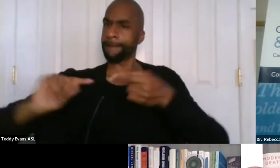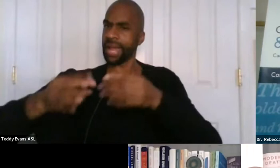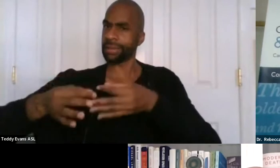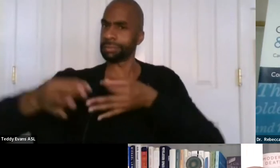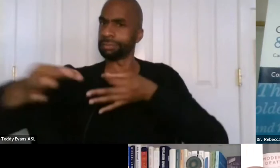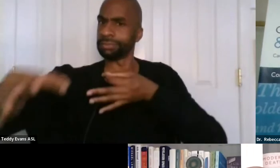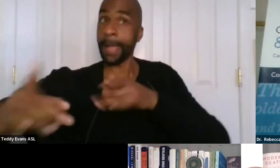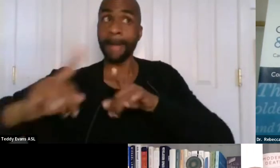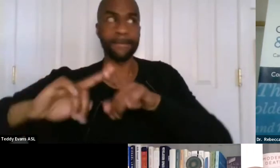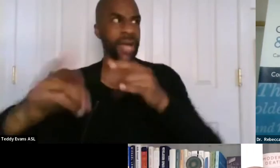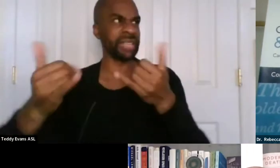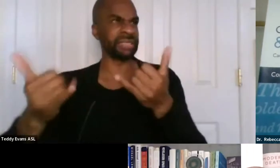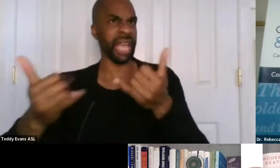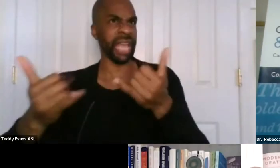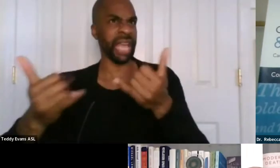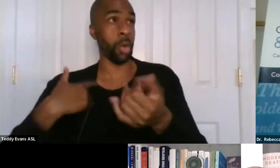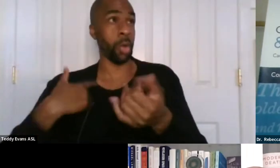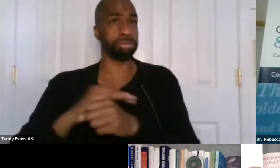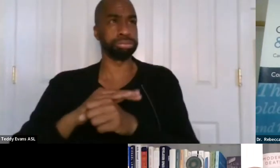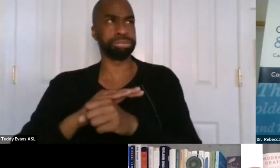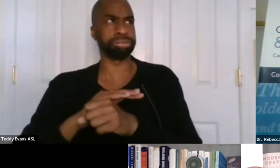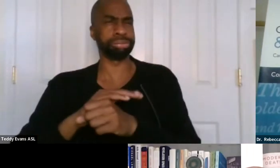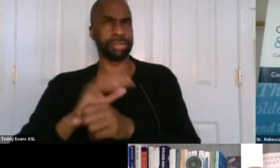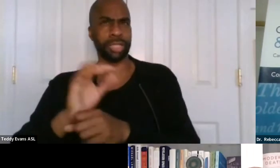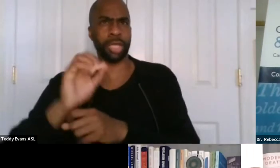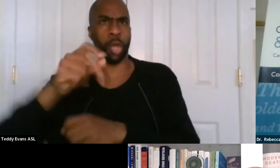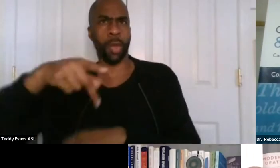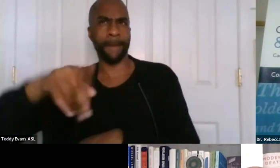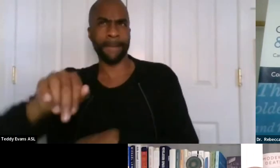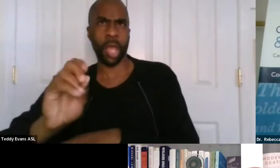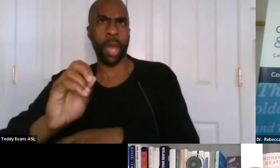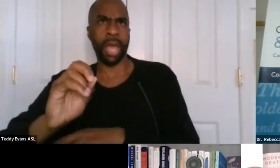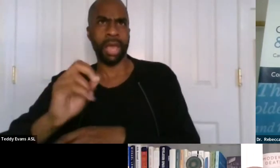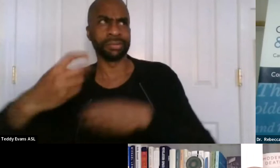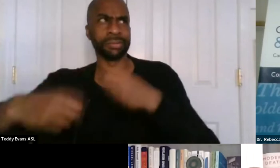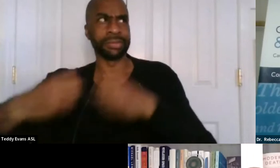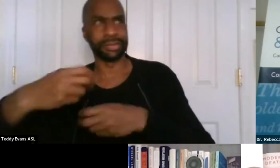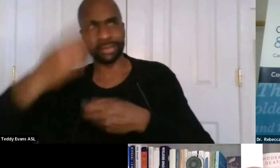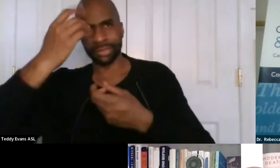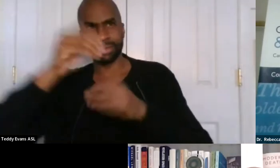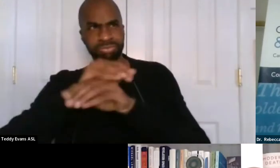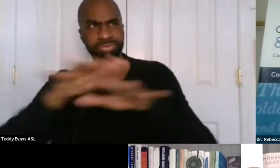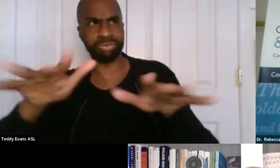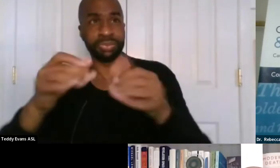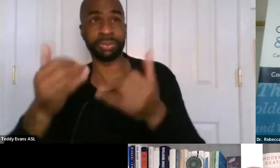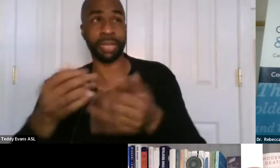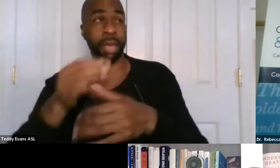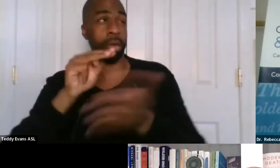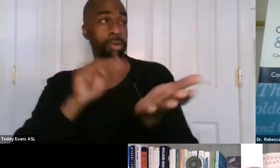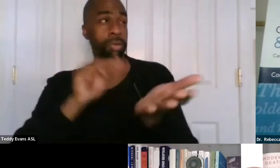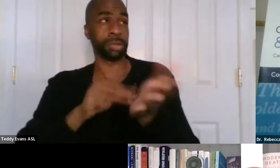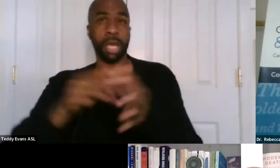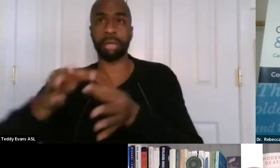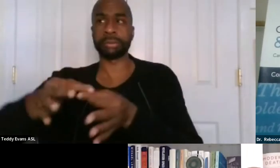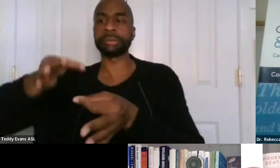are cutting back on that, not giving as much strong medication, and feels the results are that some surgical patients then are in